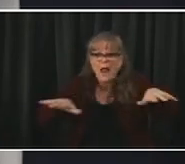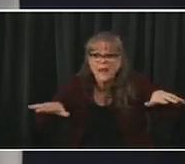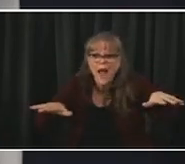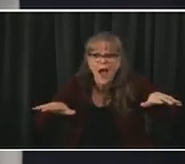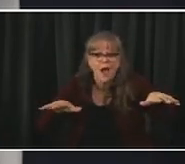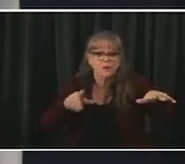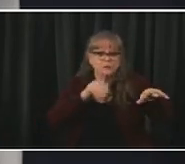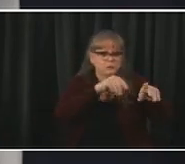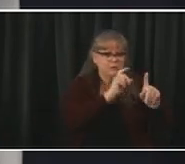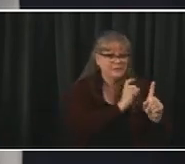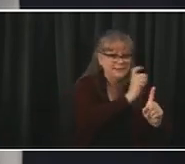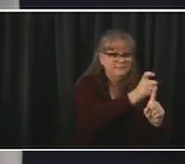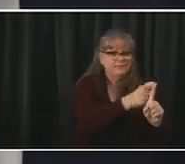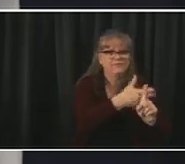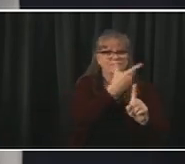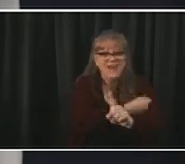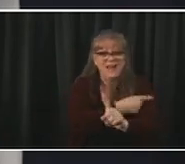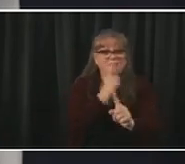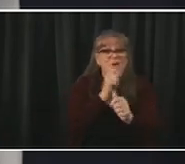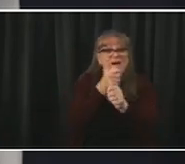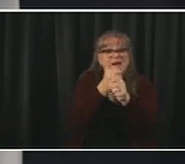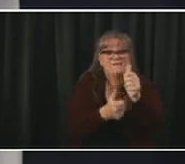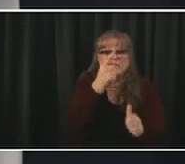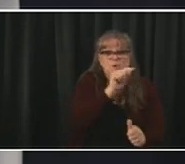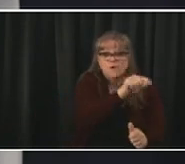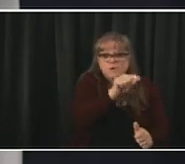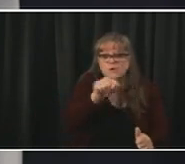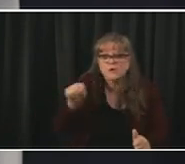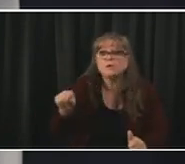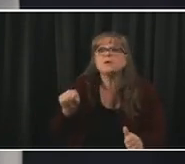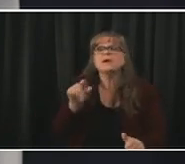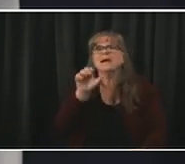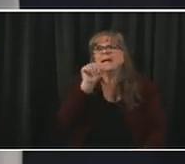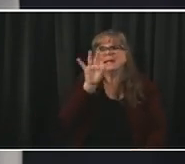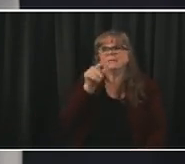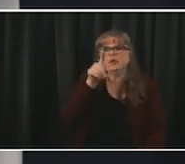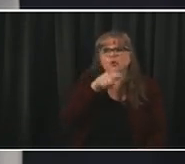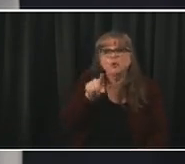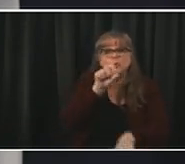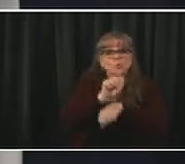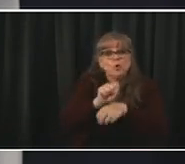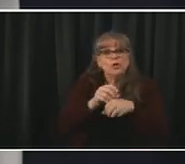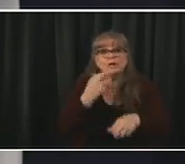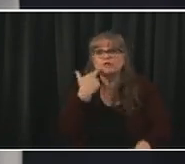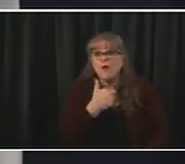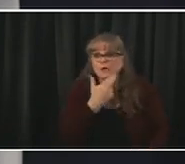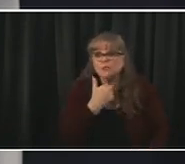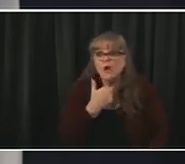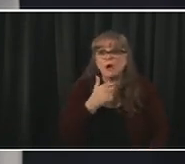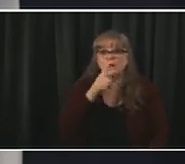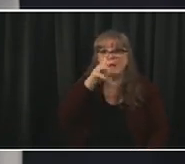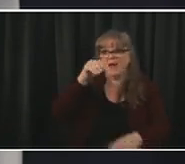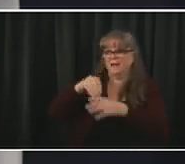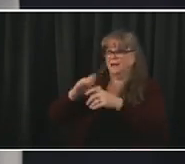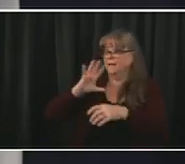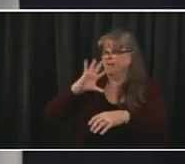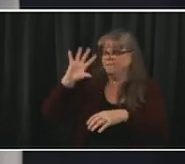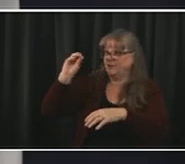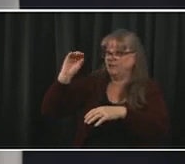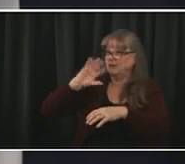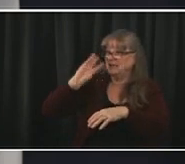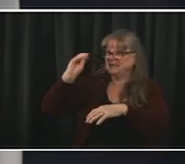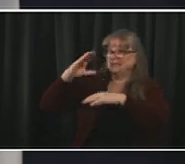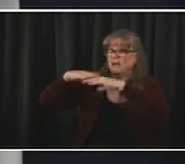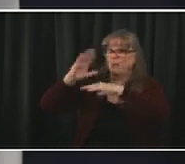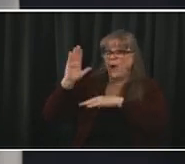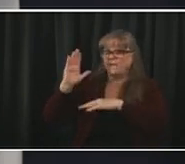and up, others will be able to get it March 21st because the vaccine will be there and they'll be getting it every day. Not everybody will get it that